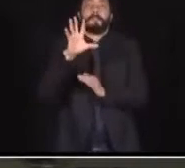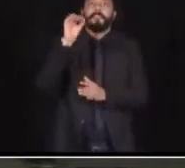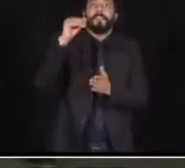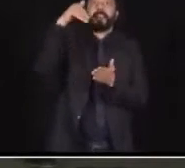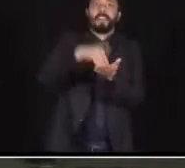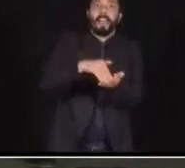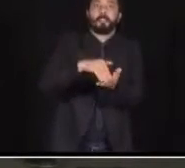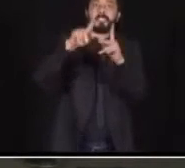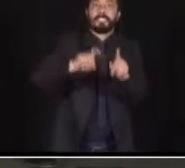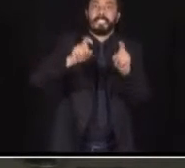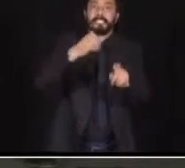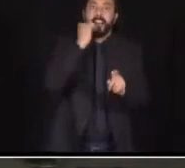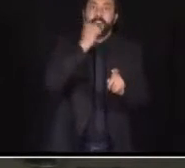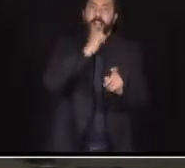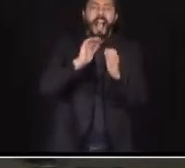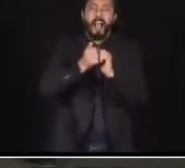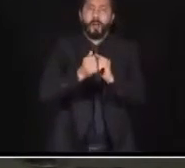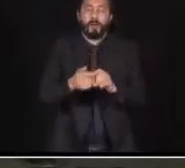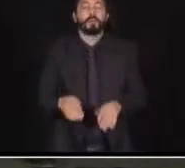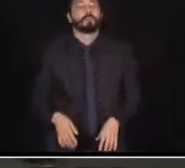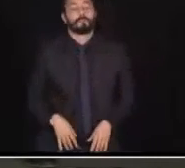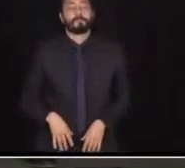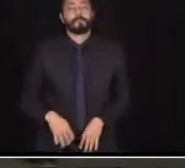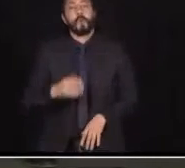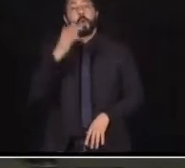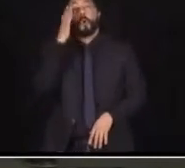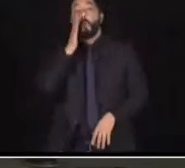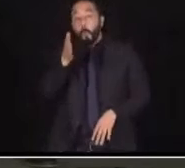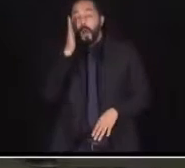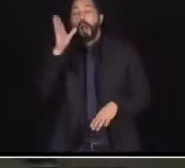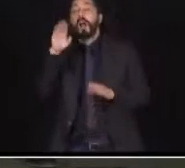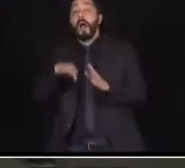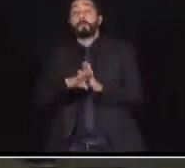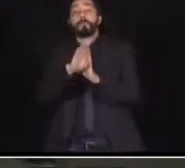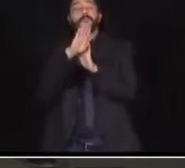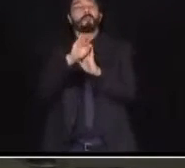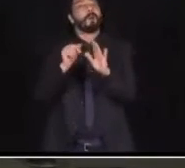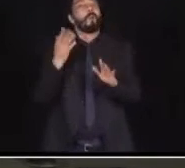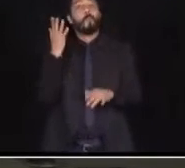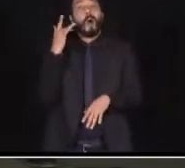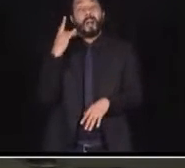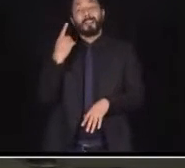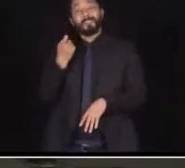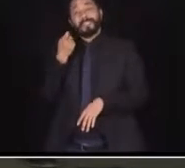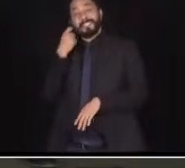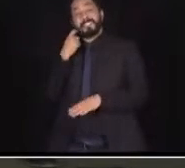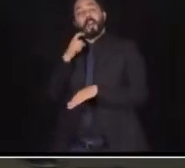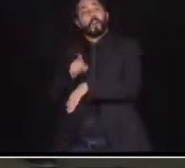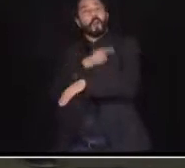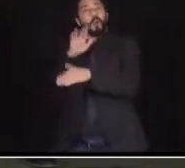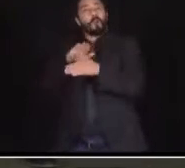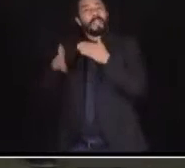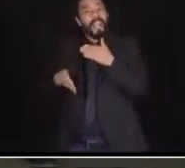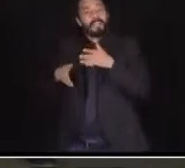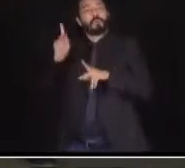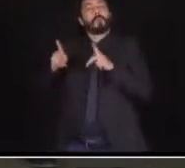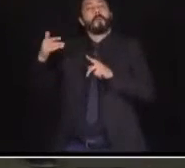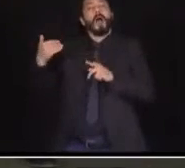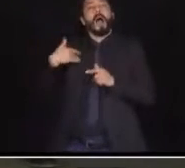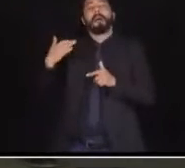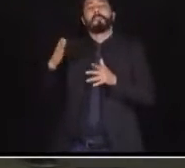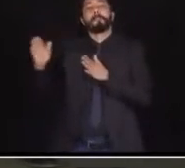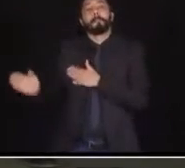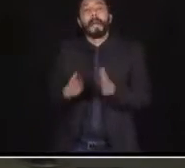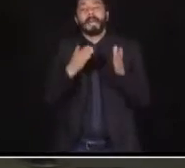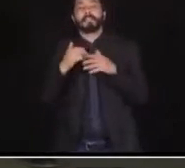numbers up again, but I would suggest that because last weekend was a long weekend and people had other plans because it was Thanksgiving weekend, that